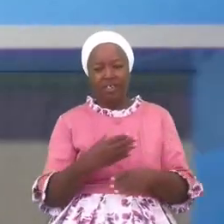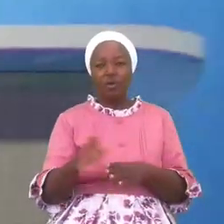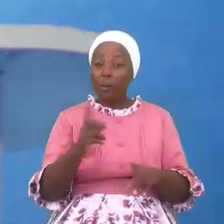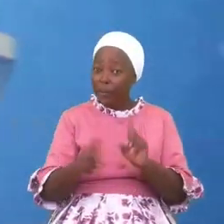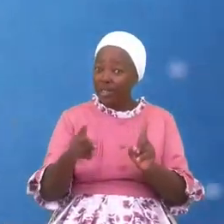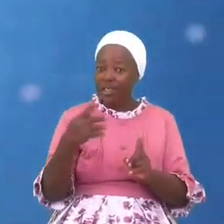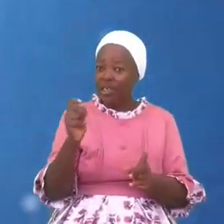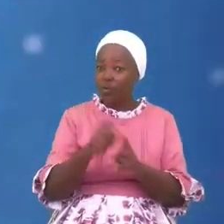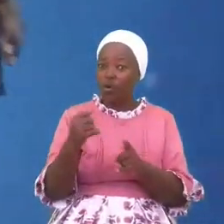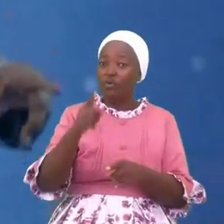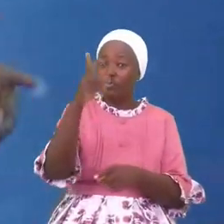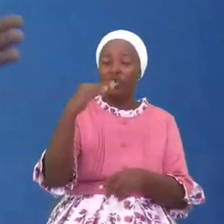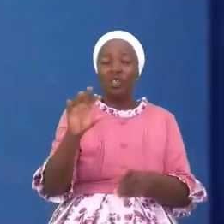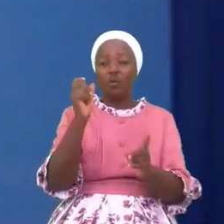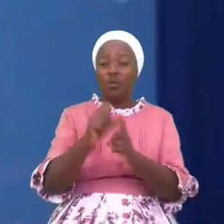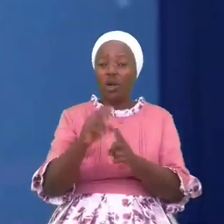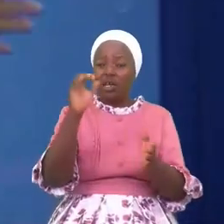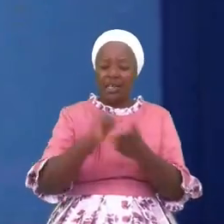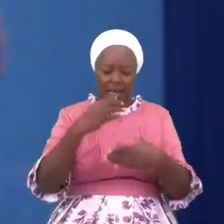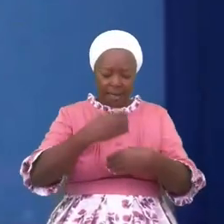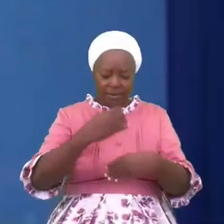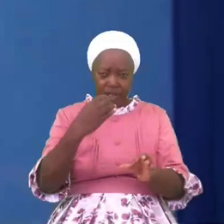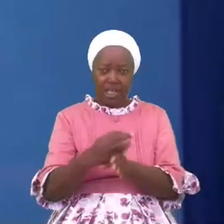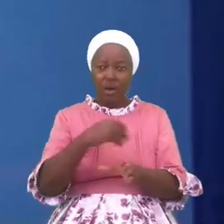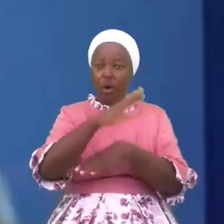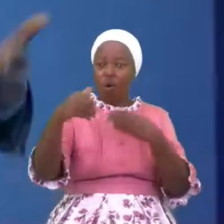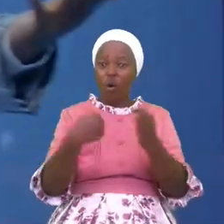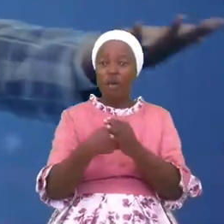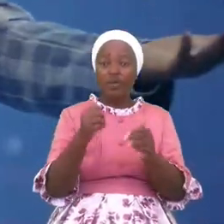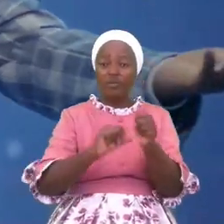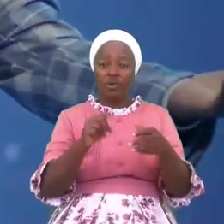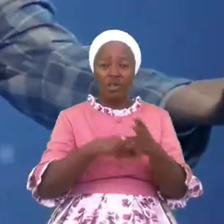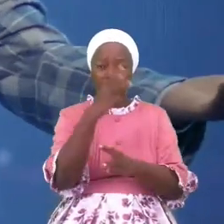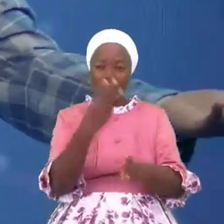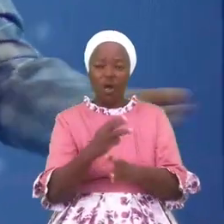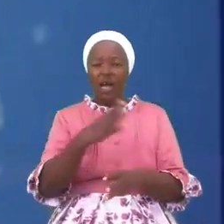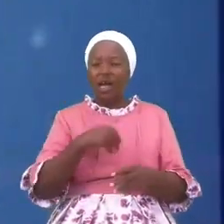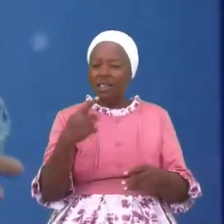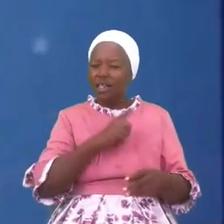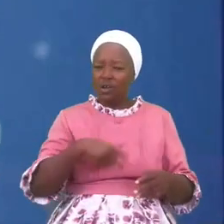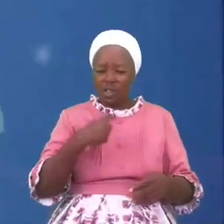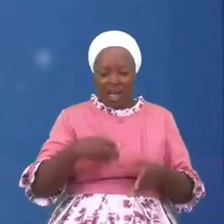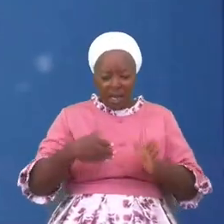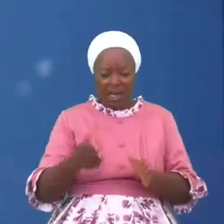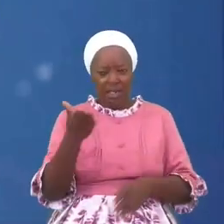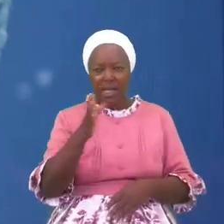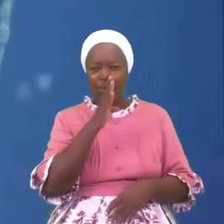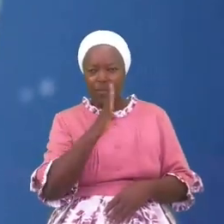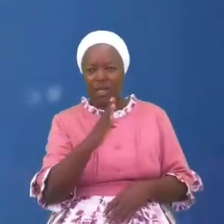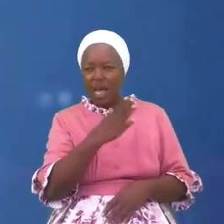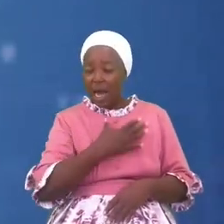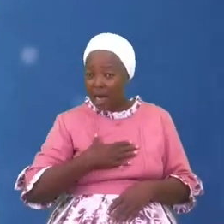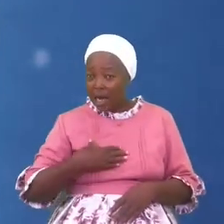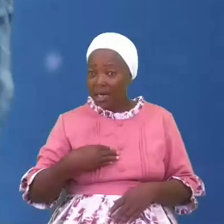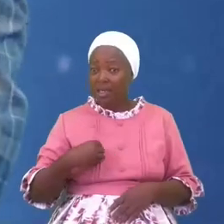the whole universe, and God said, let there be, and it became, it was. It says